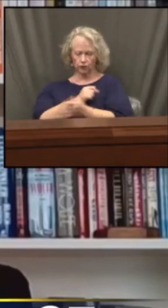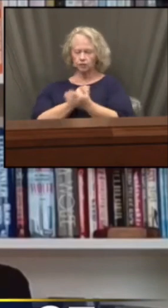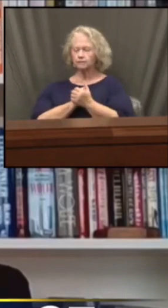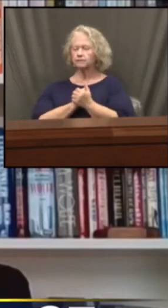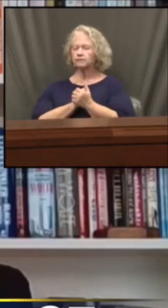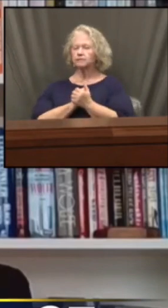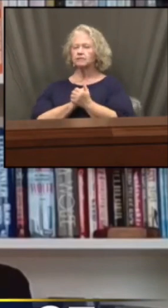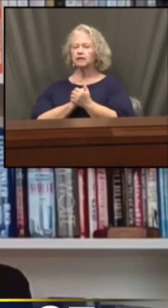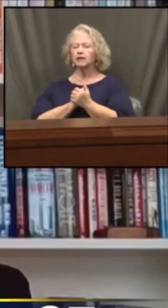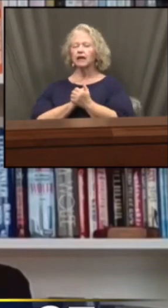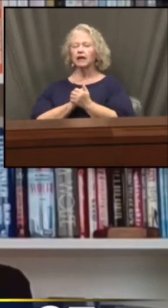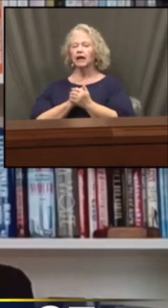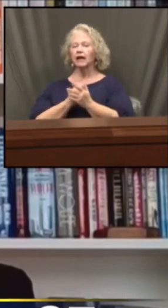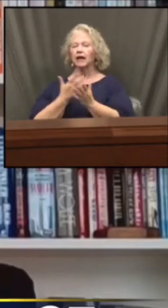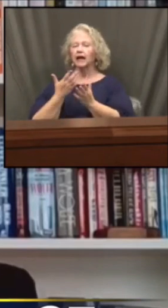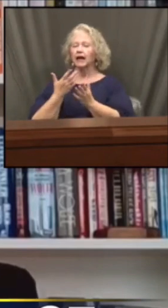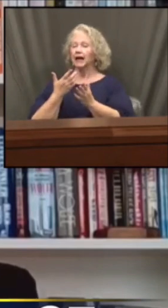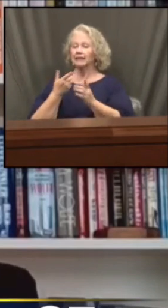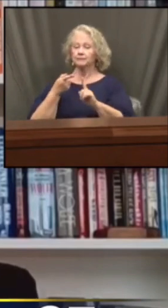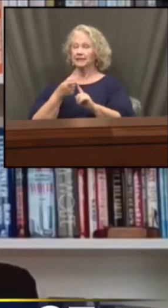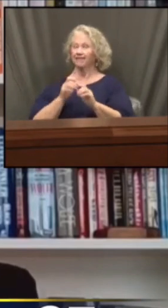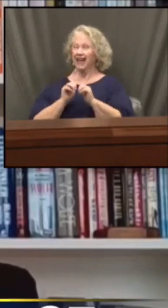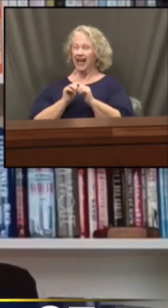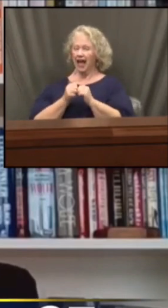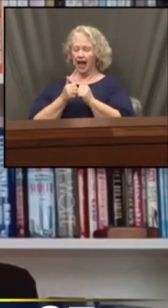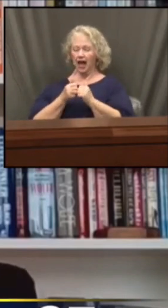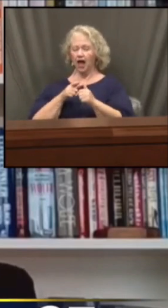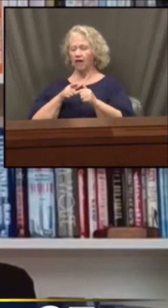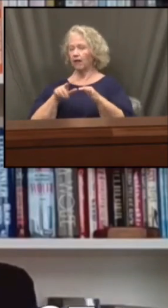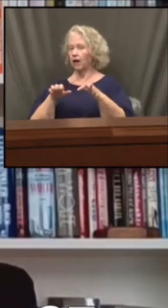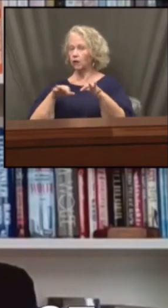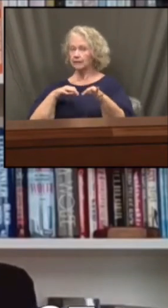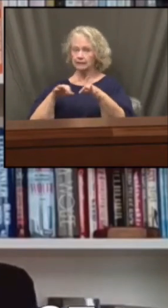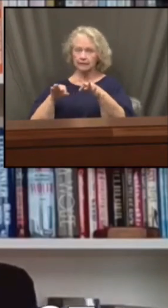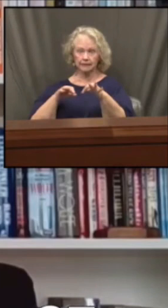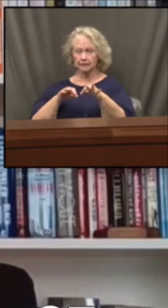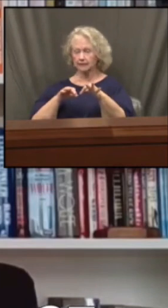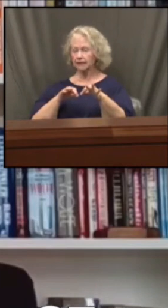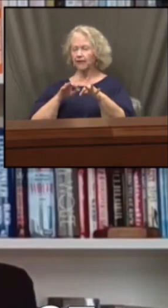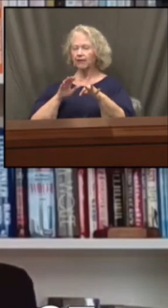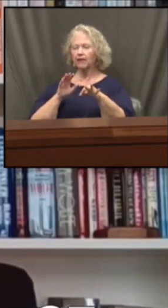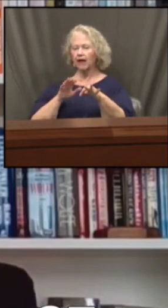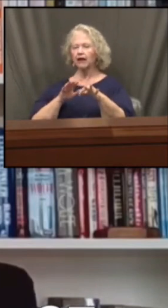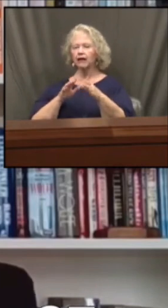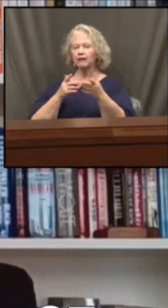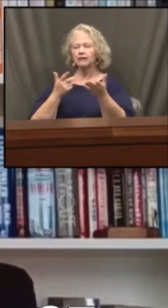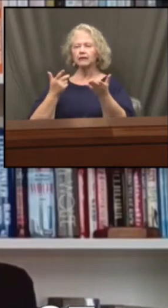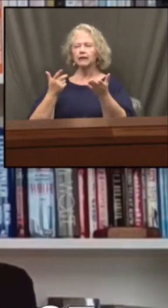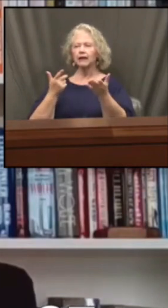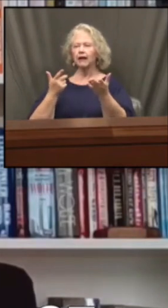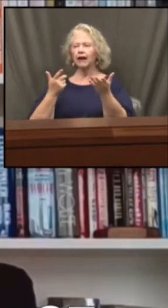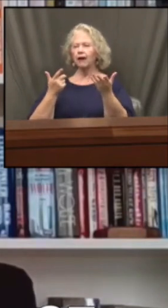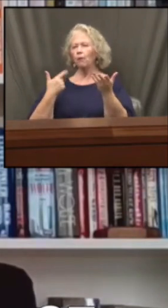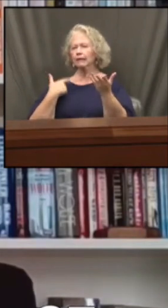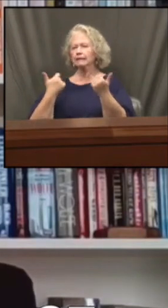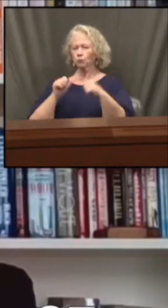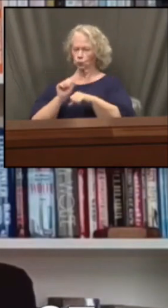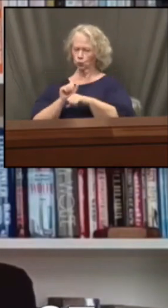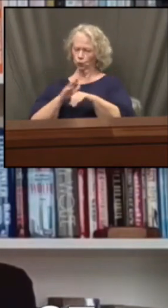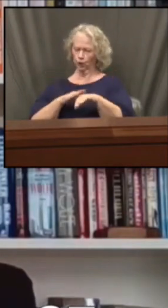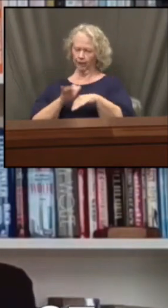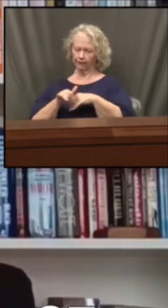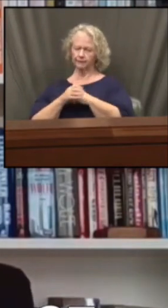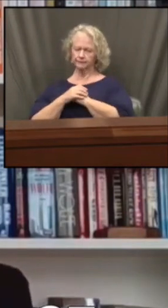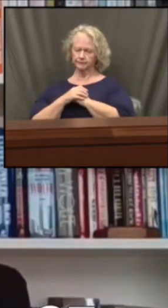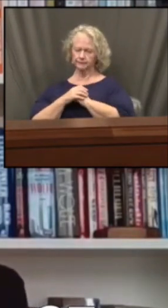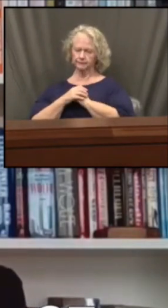be the specific ways that an individual would describe their sincerely held religious belief is something that we will be working through the details